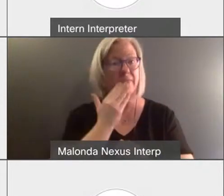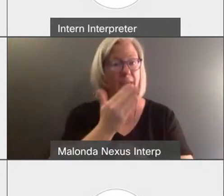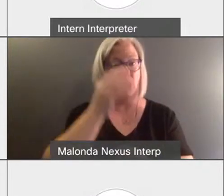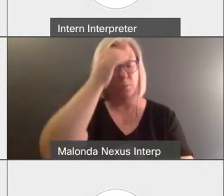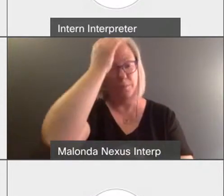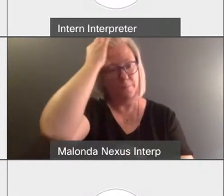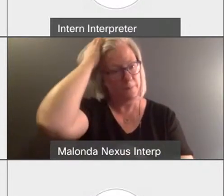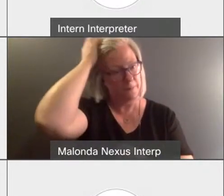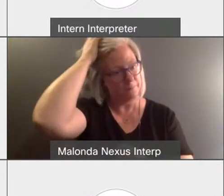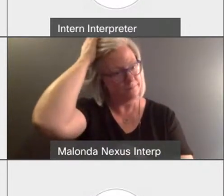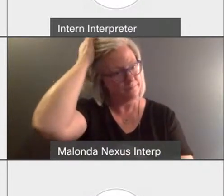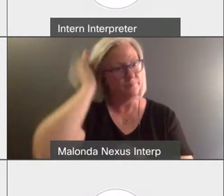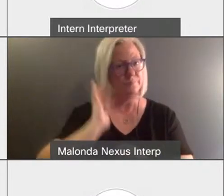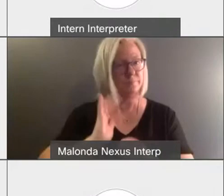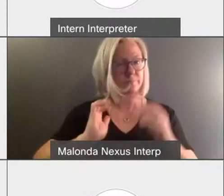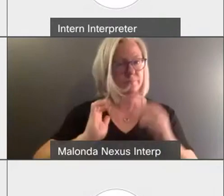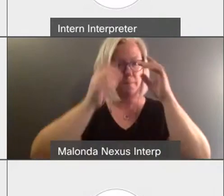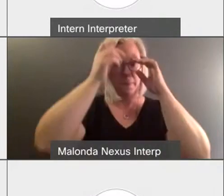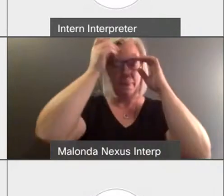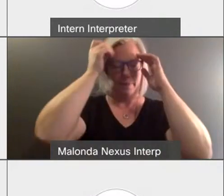much.